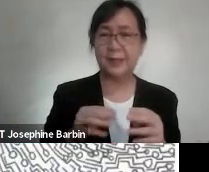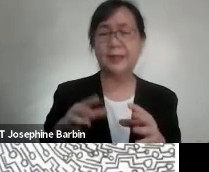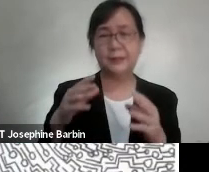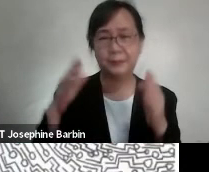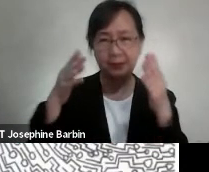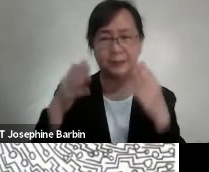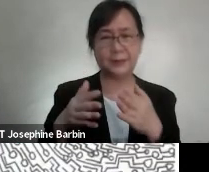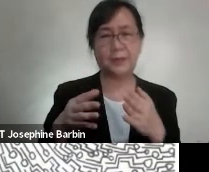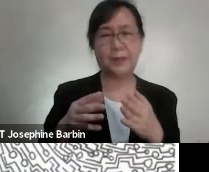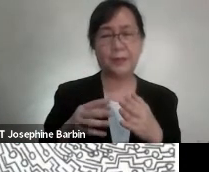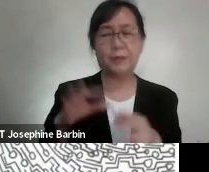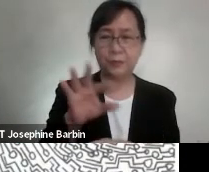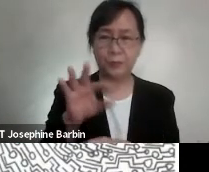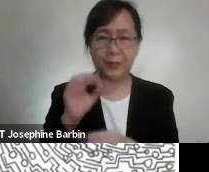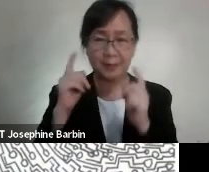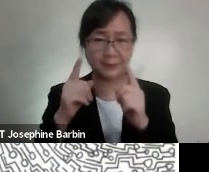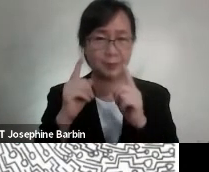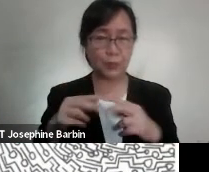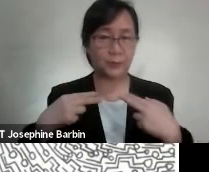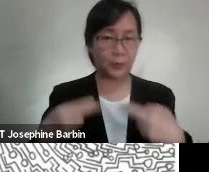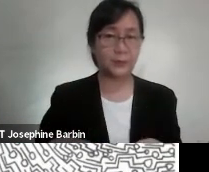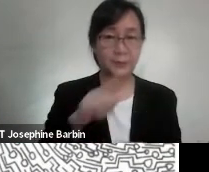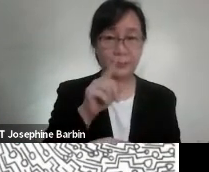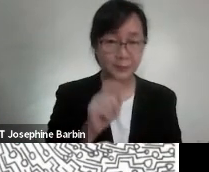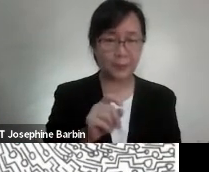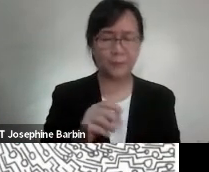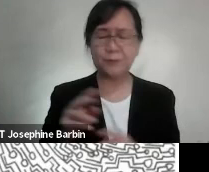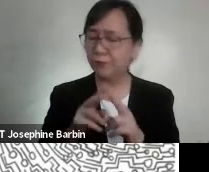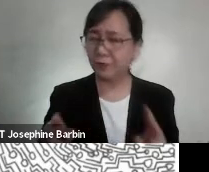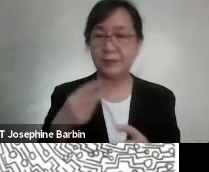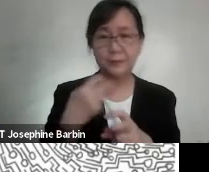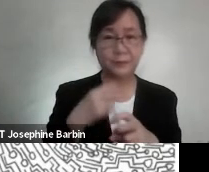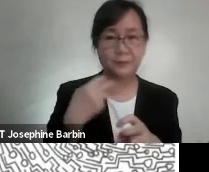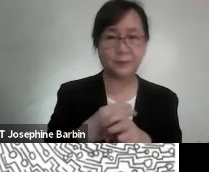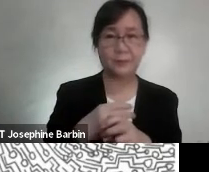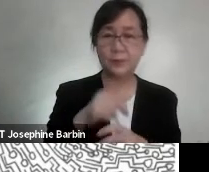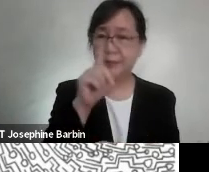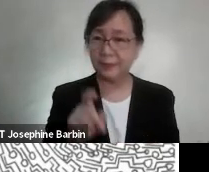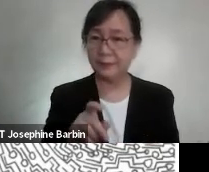being able to find answers to health questions that are very difficult to ask